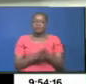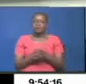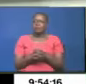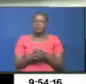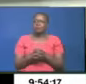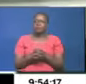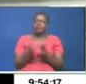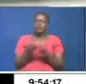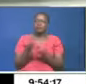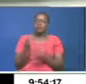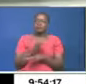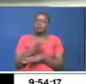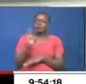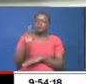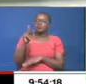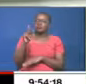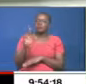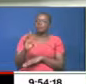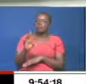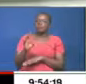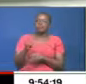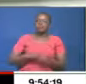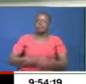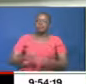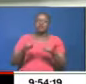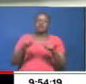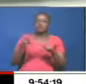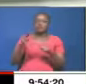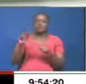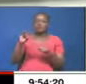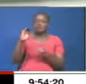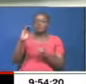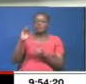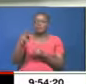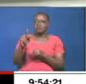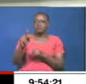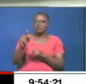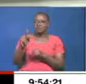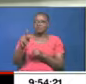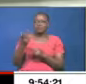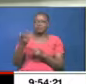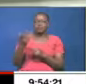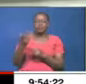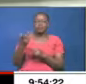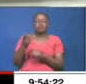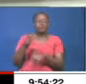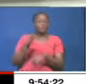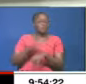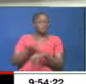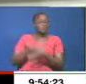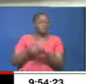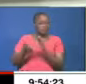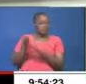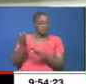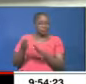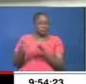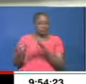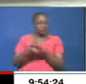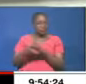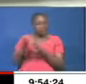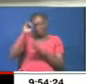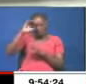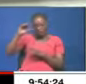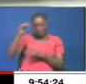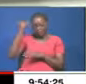former Football Kenya Federation chairman Nick Mwendwa has been summoned to appear before Kiambu court